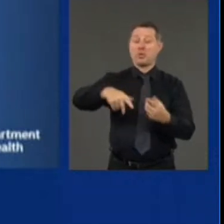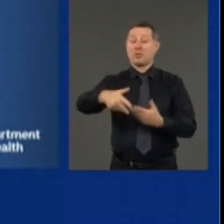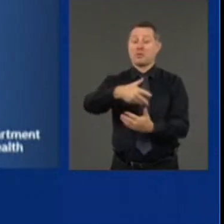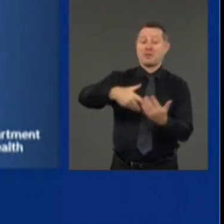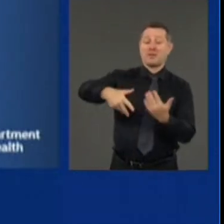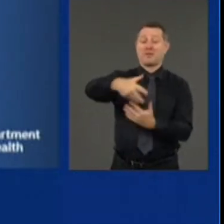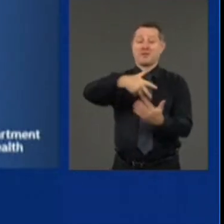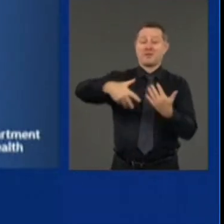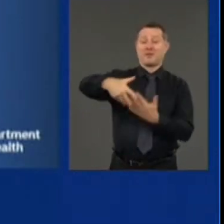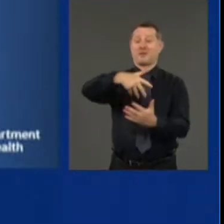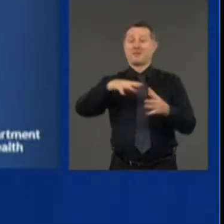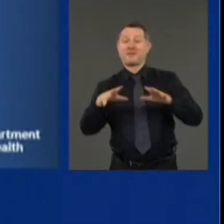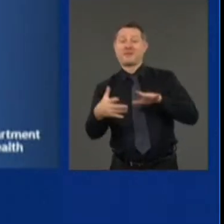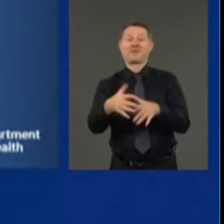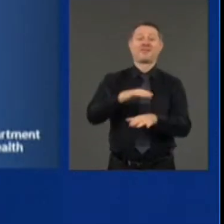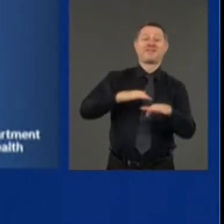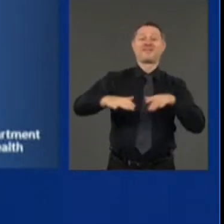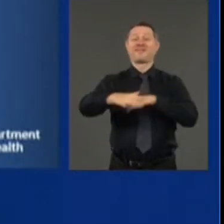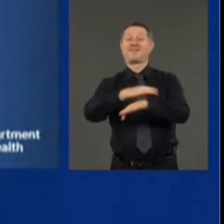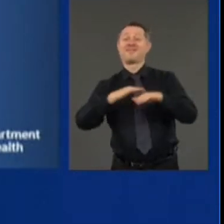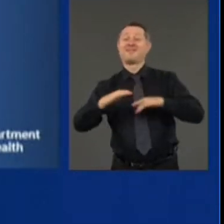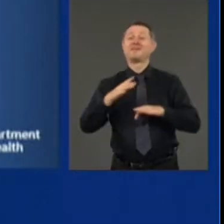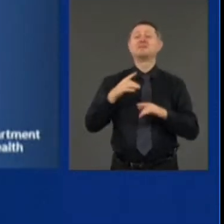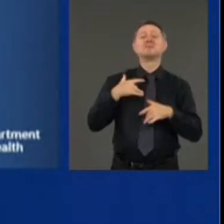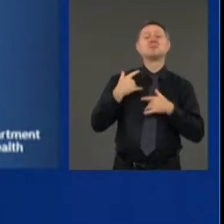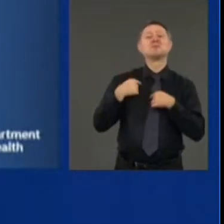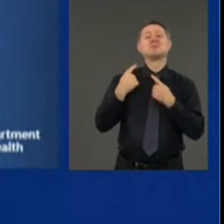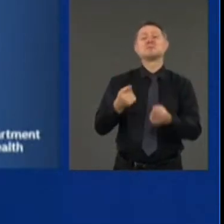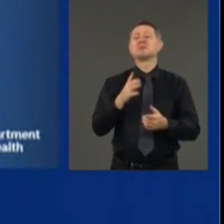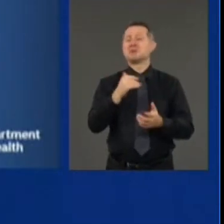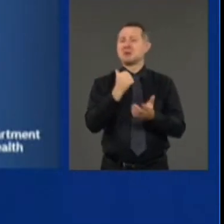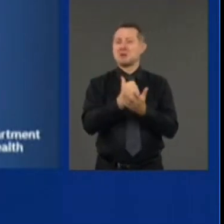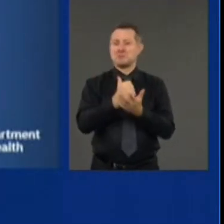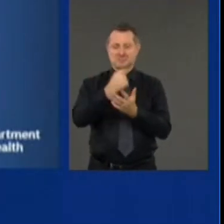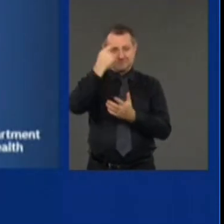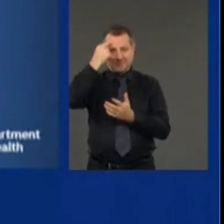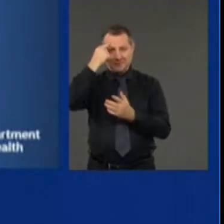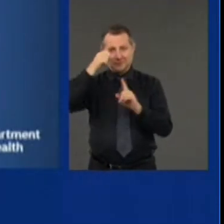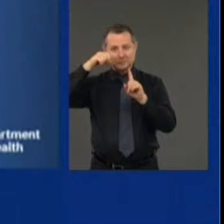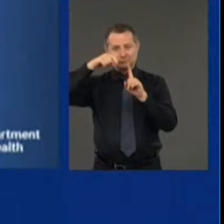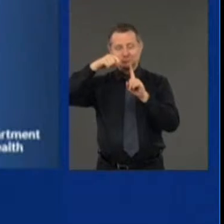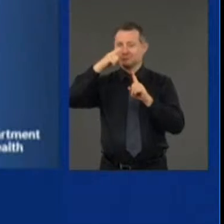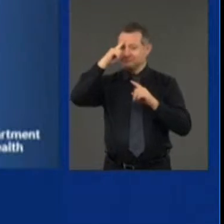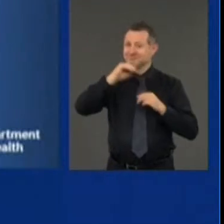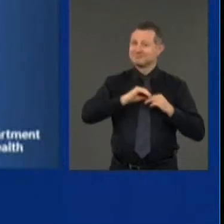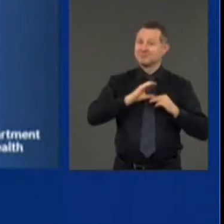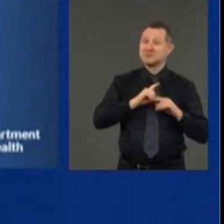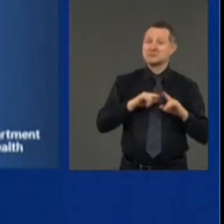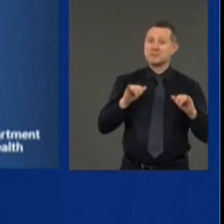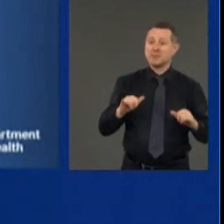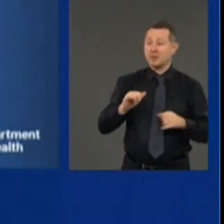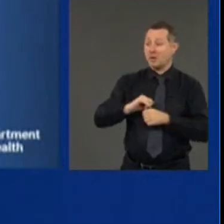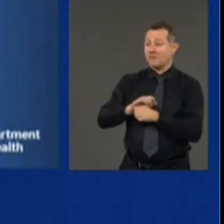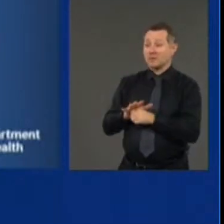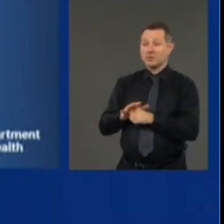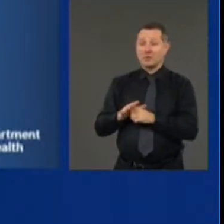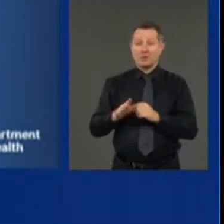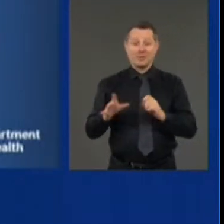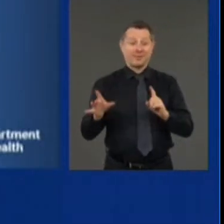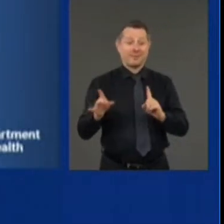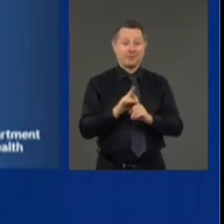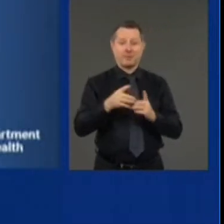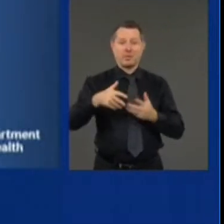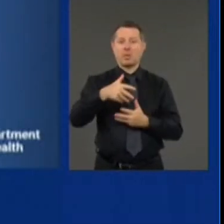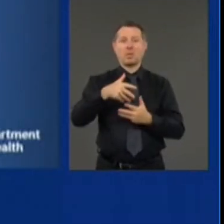residents, something that normally has emotional benefits, but allows for rapid disease transmission. We see this in all types of